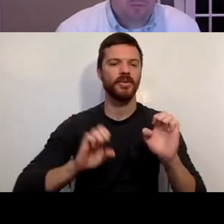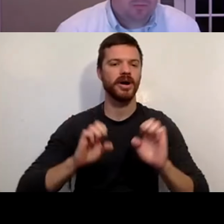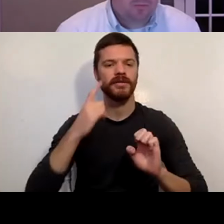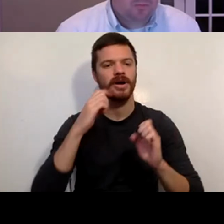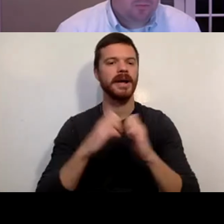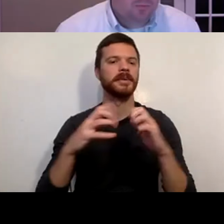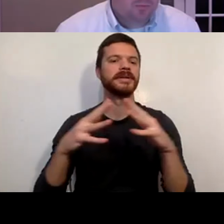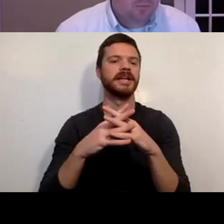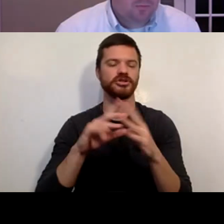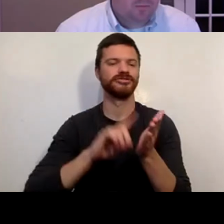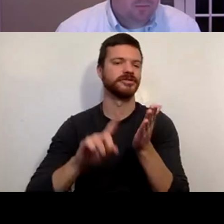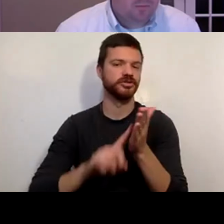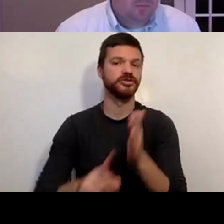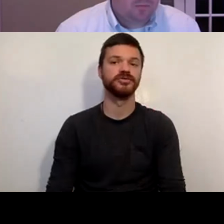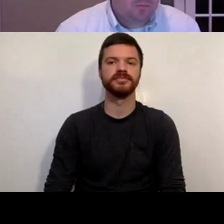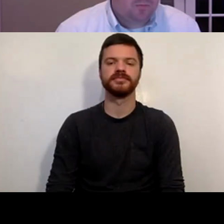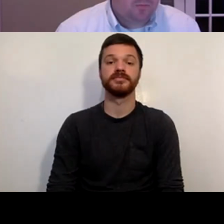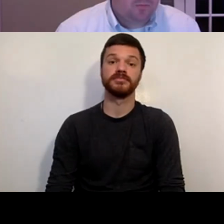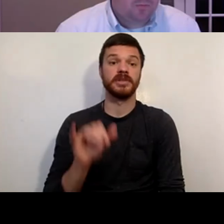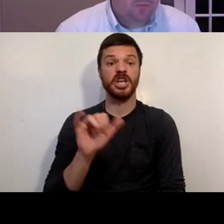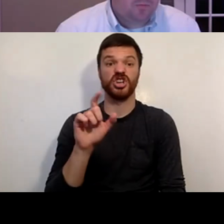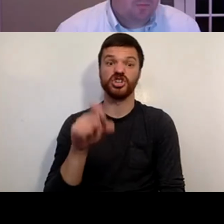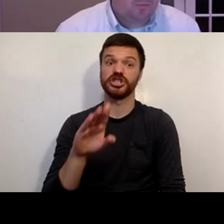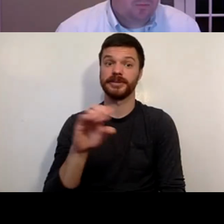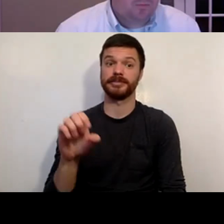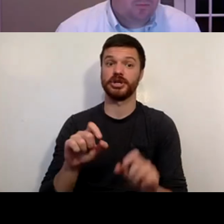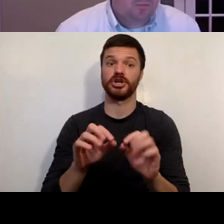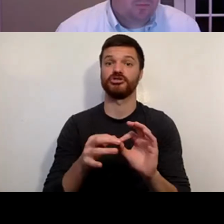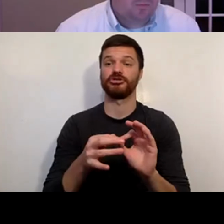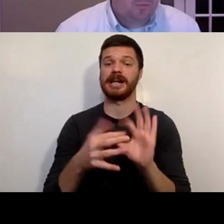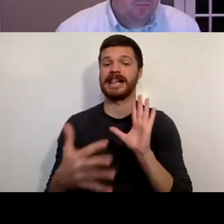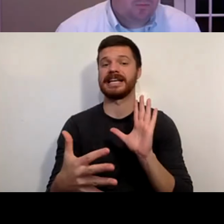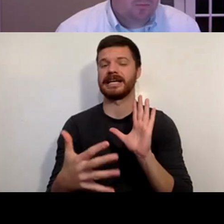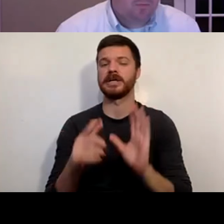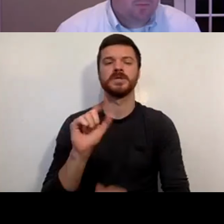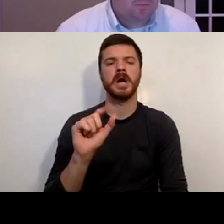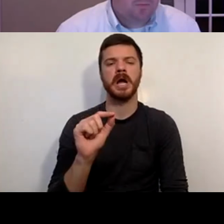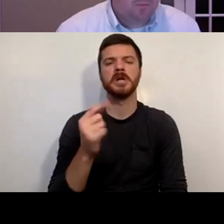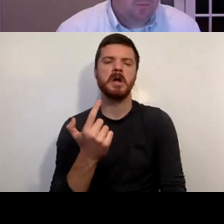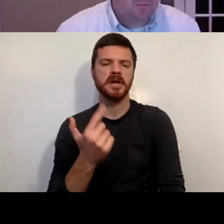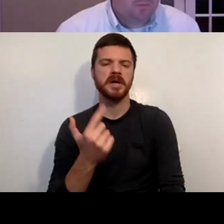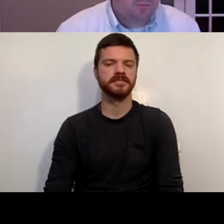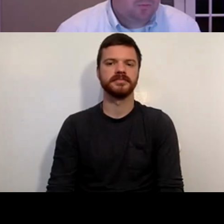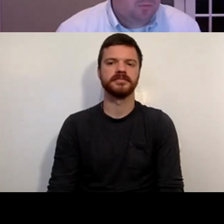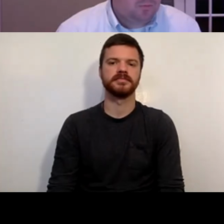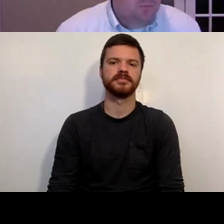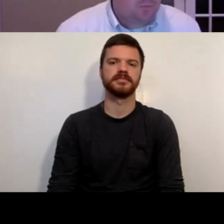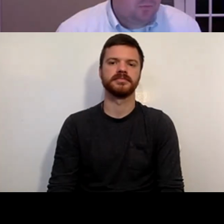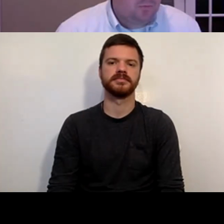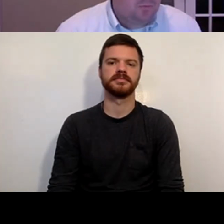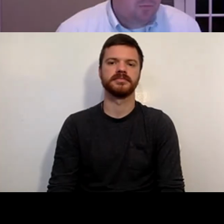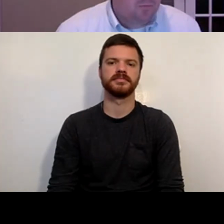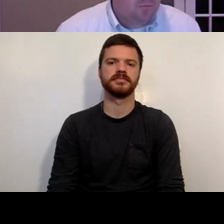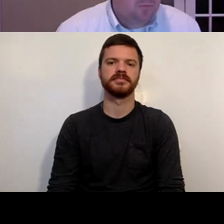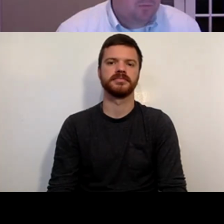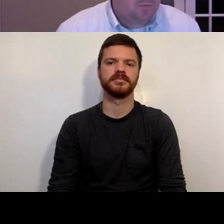research. It should be probably released at some point in 2021, but I think the state